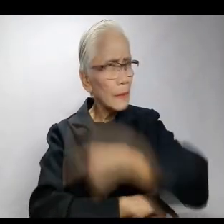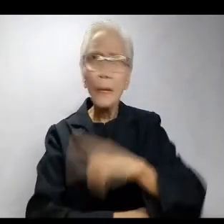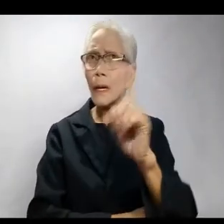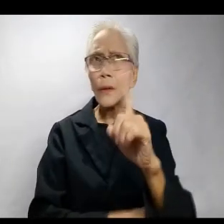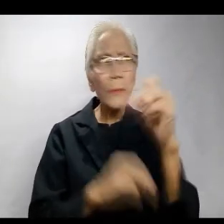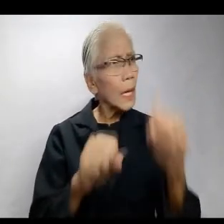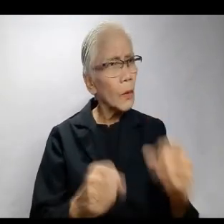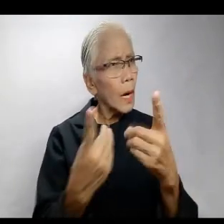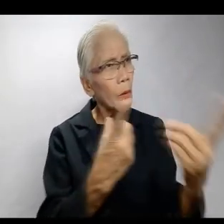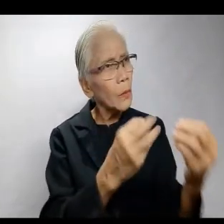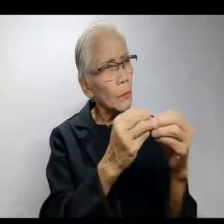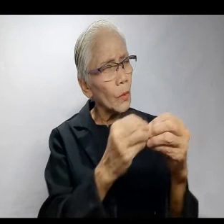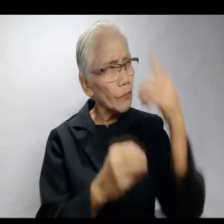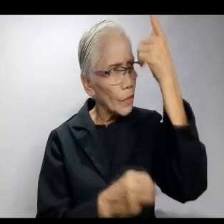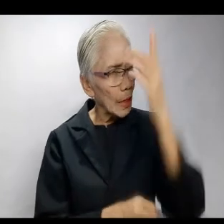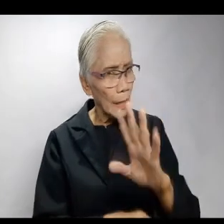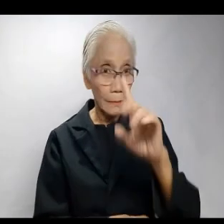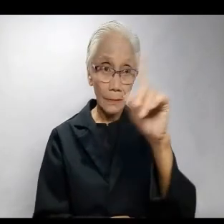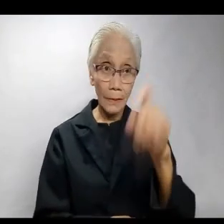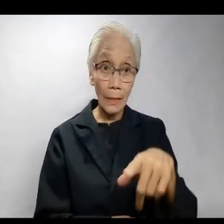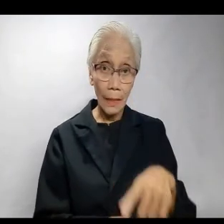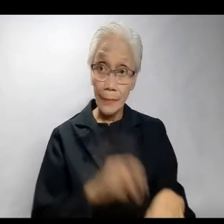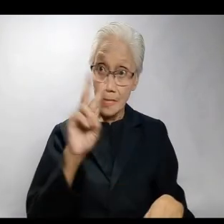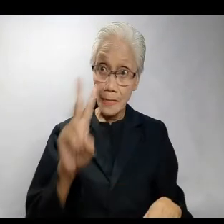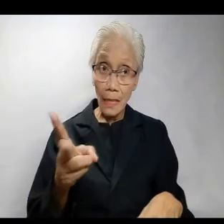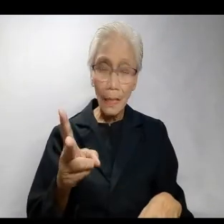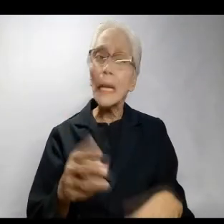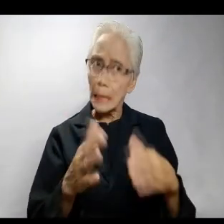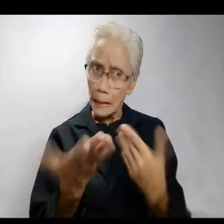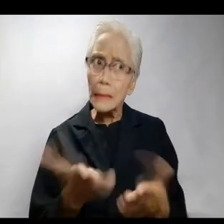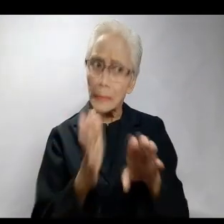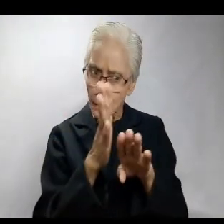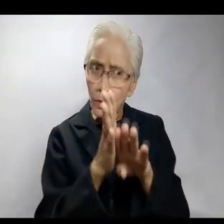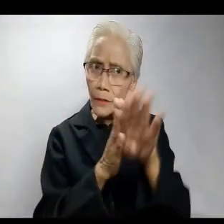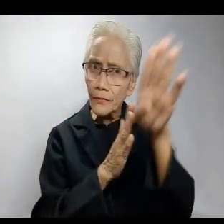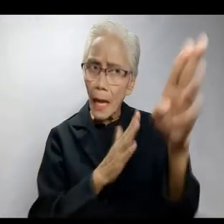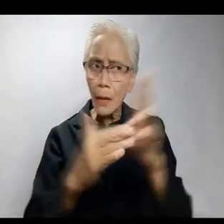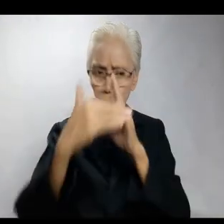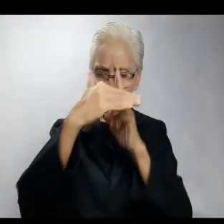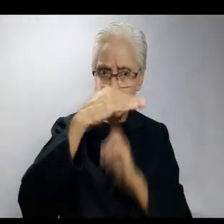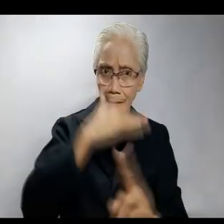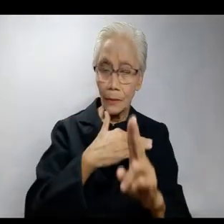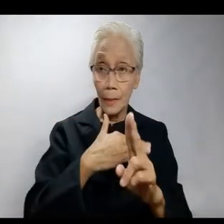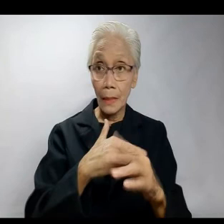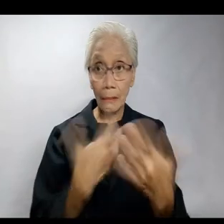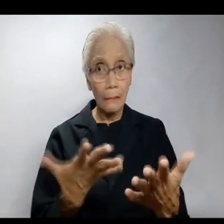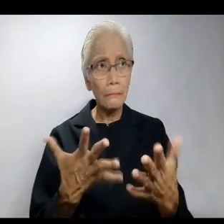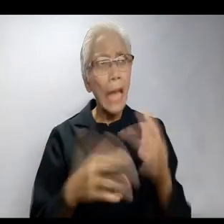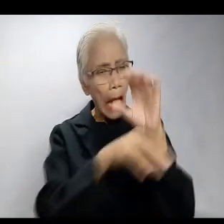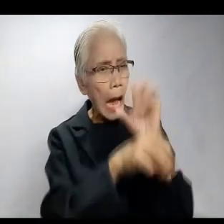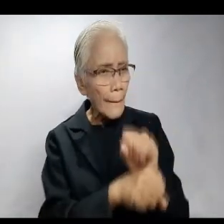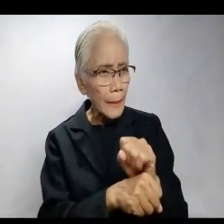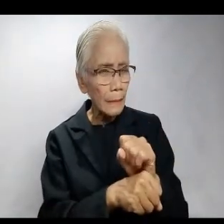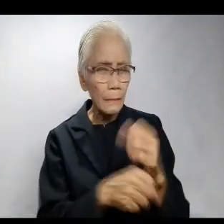day? What can I do more for God? Second, let us cultivate humility. Let us